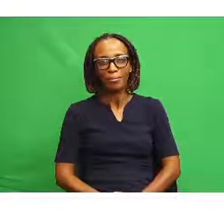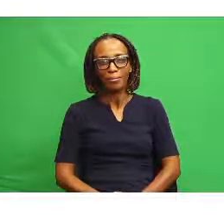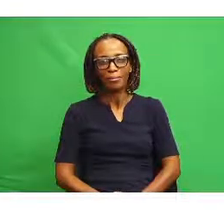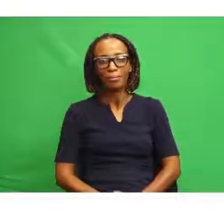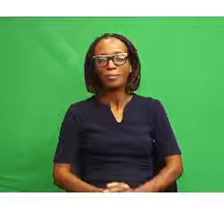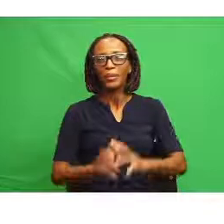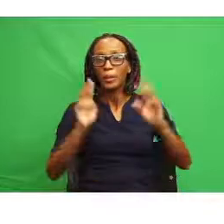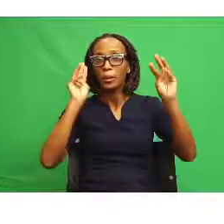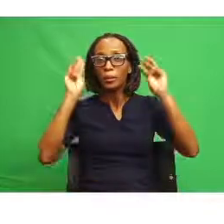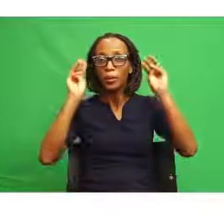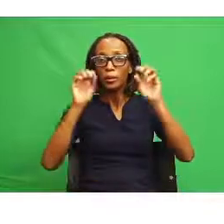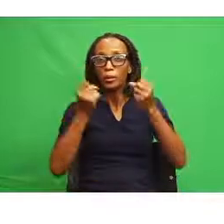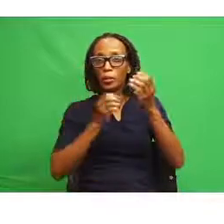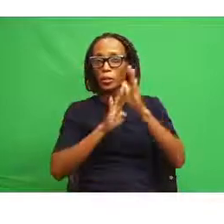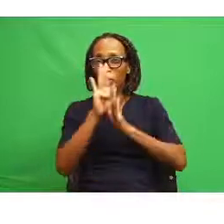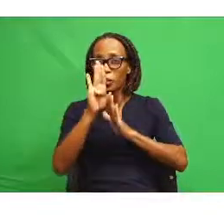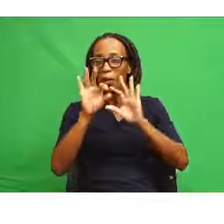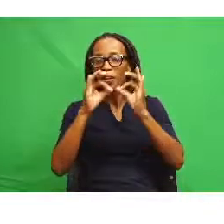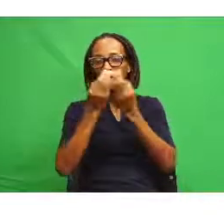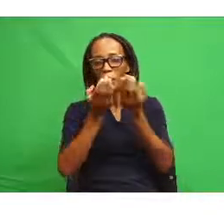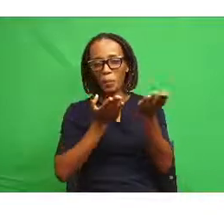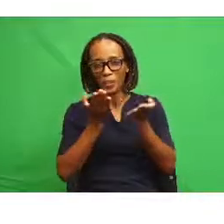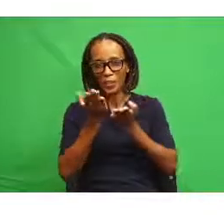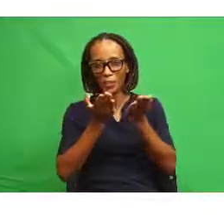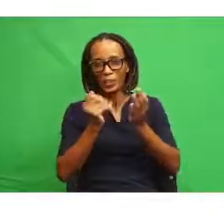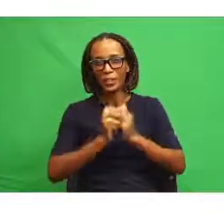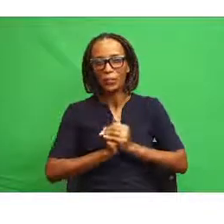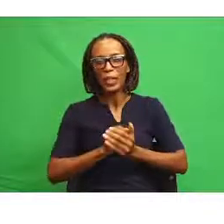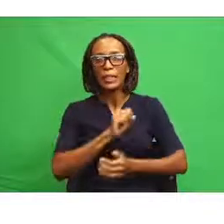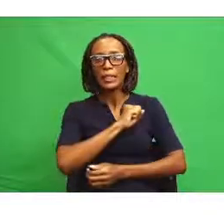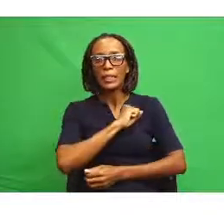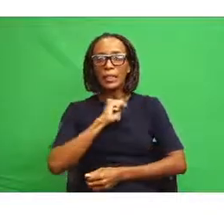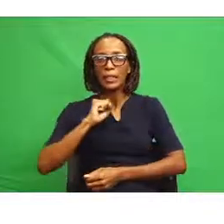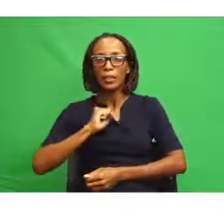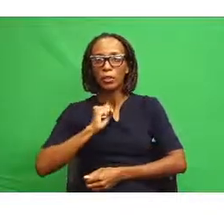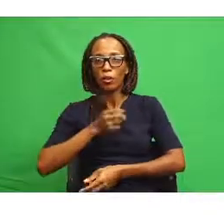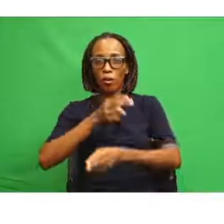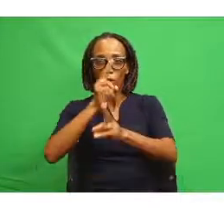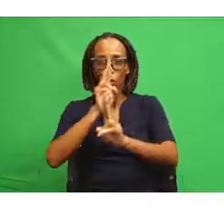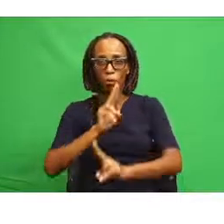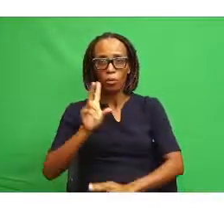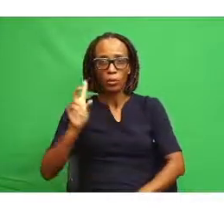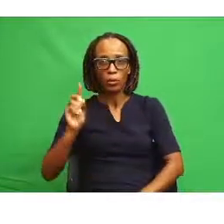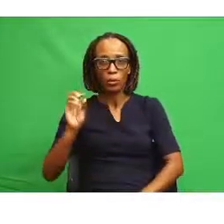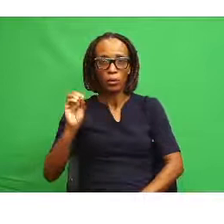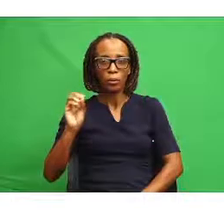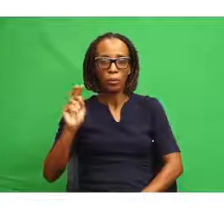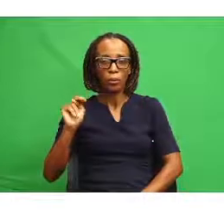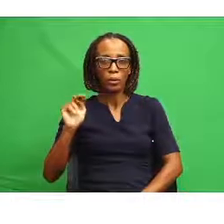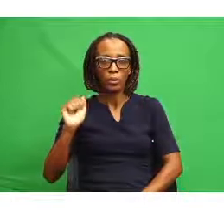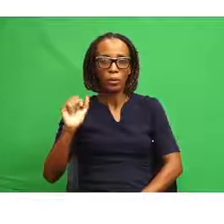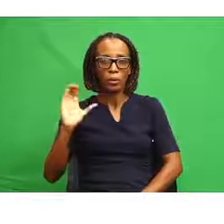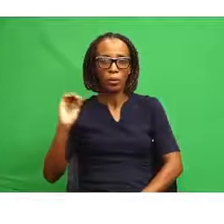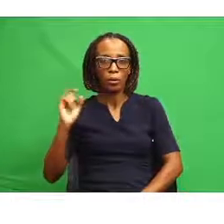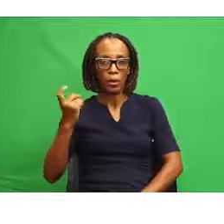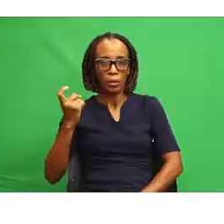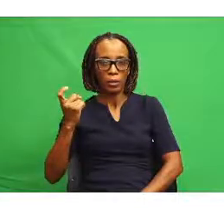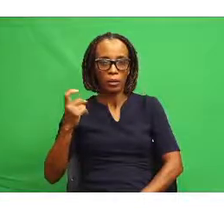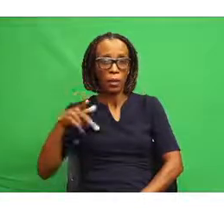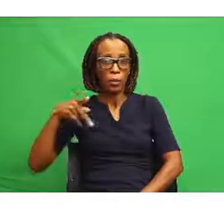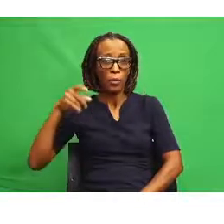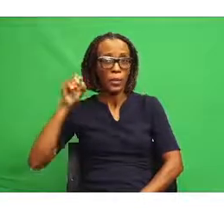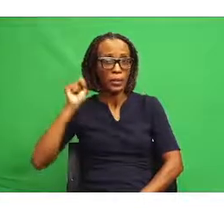Minister of Social Development and Family Services, Senator the Honorable Donna Cox. Permanent Secretaries